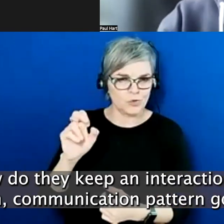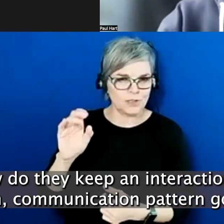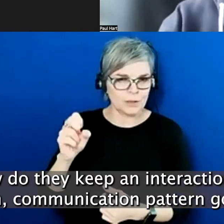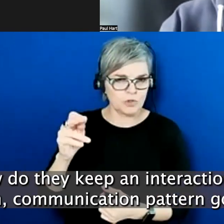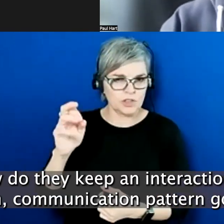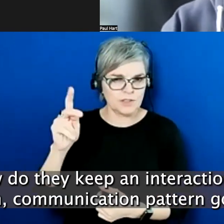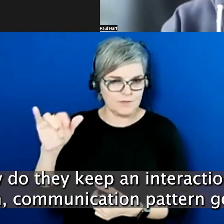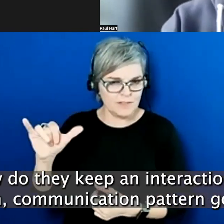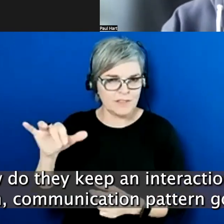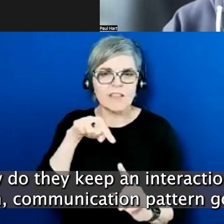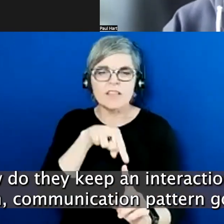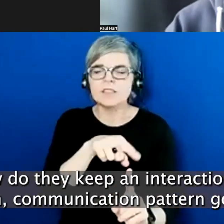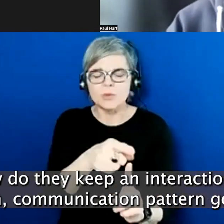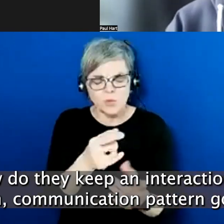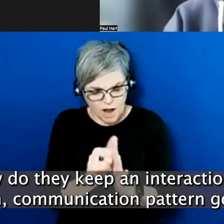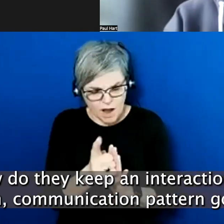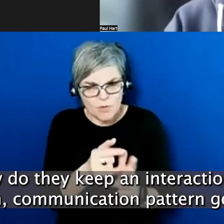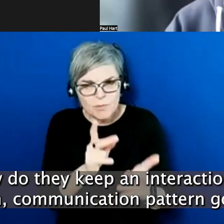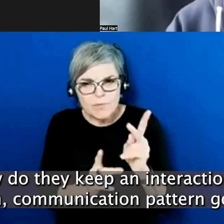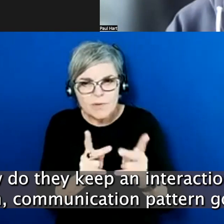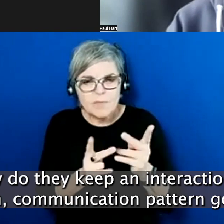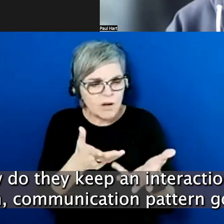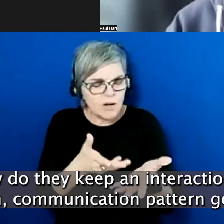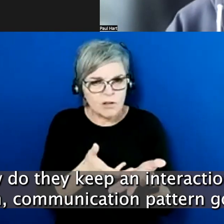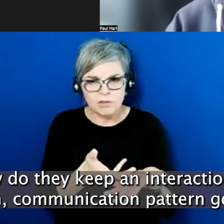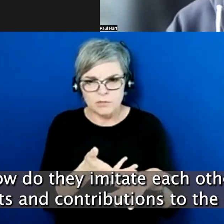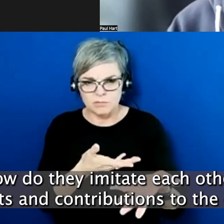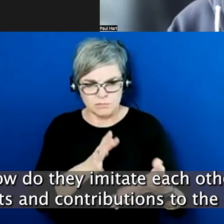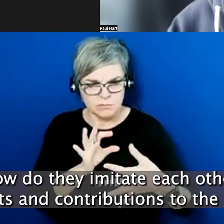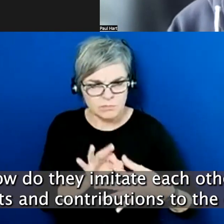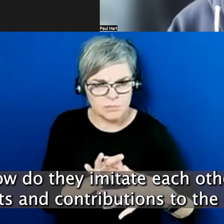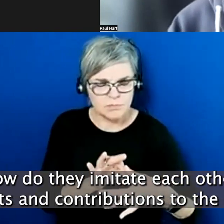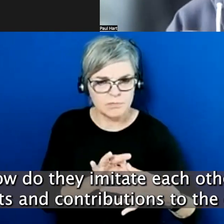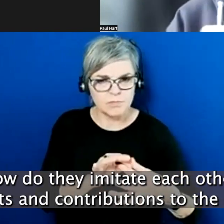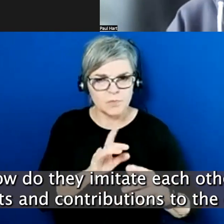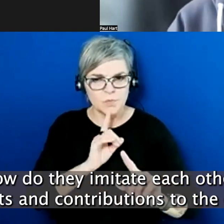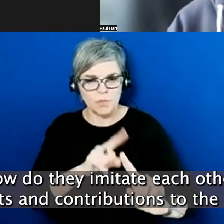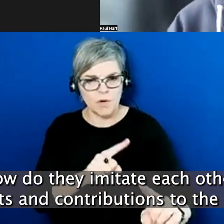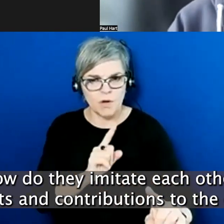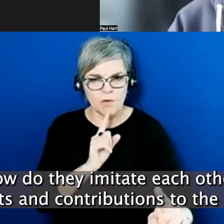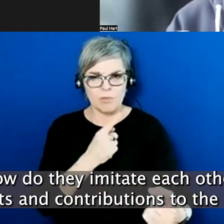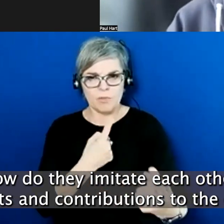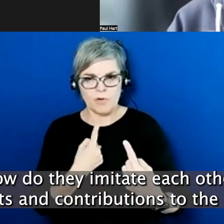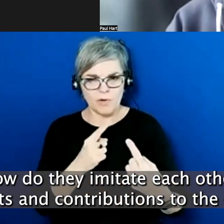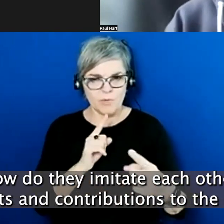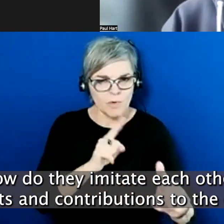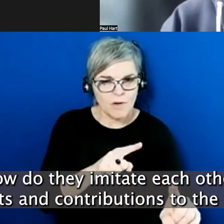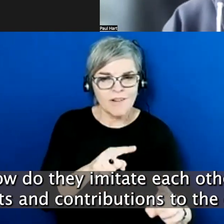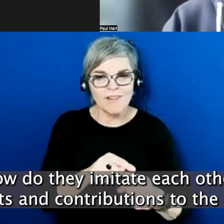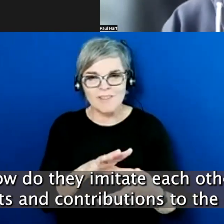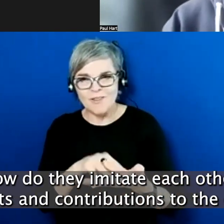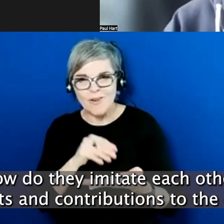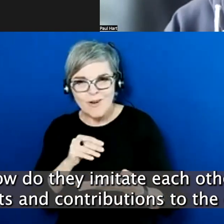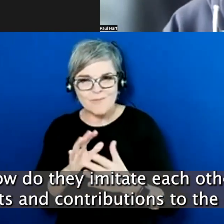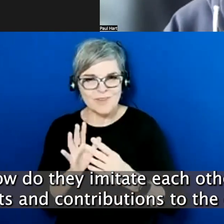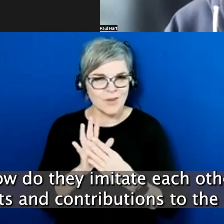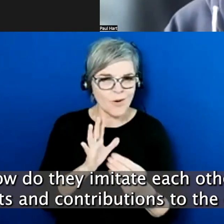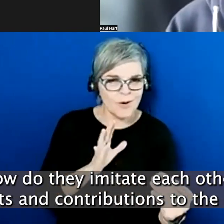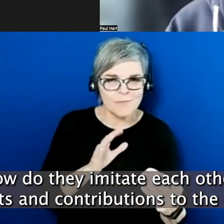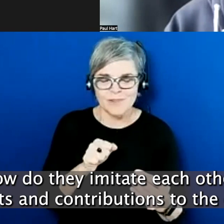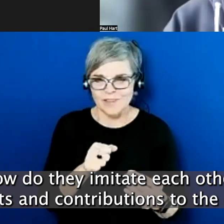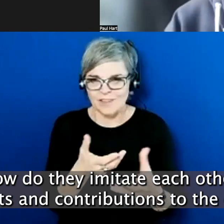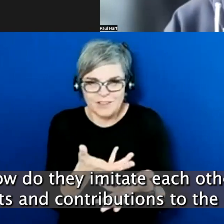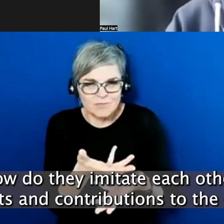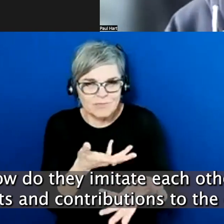an interaction pattern, a communication pattern going, and how do they imitate each other's movements